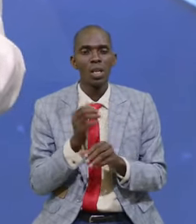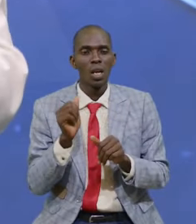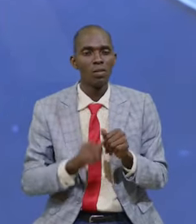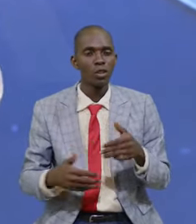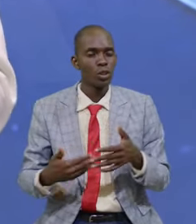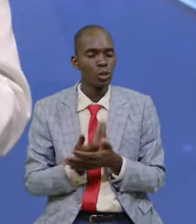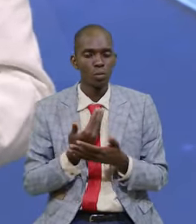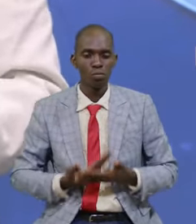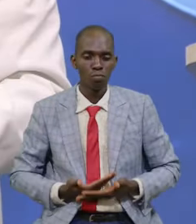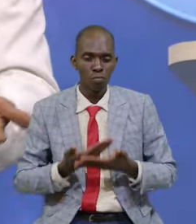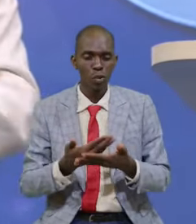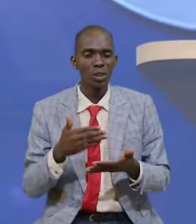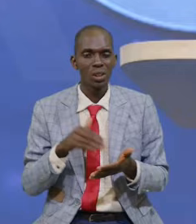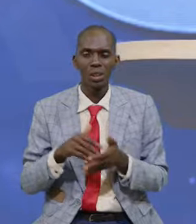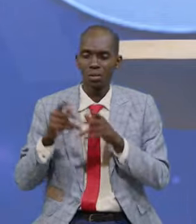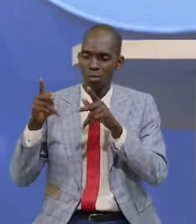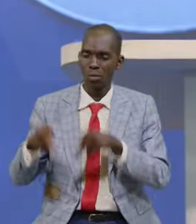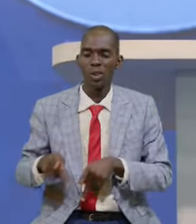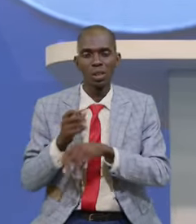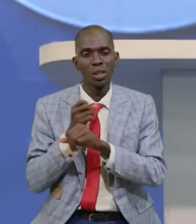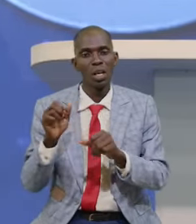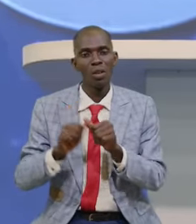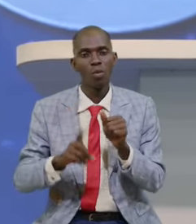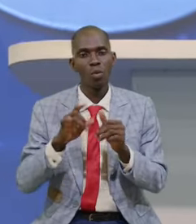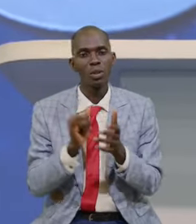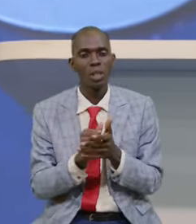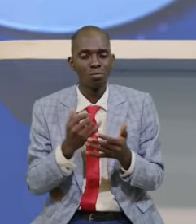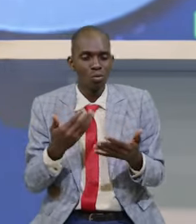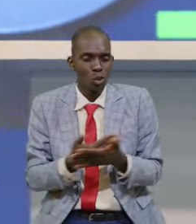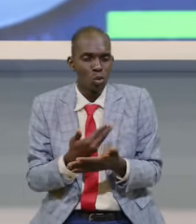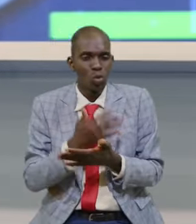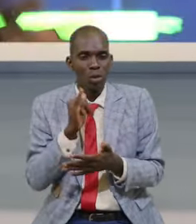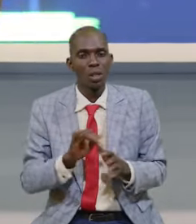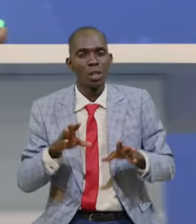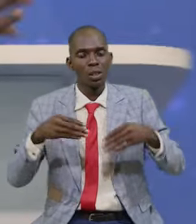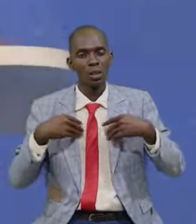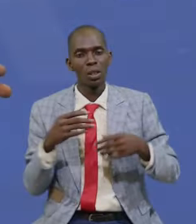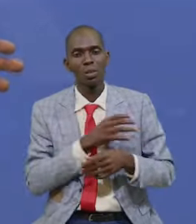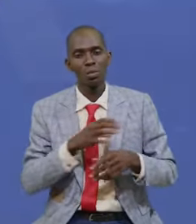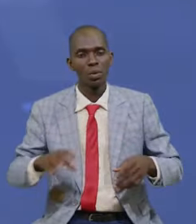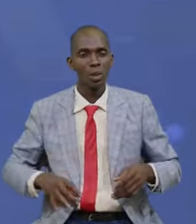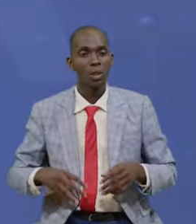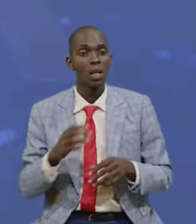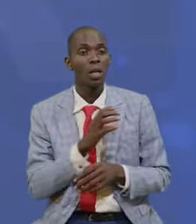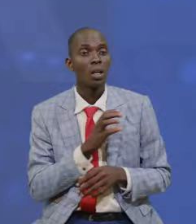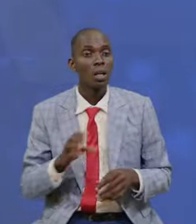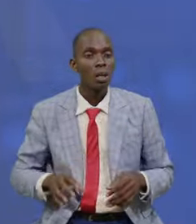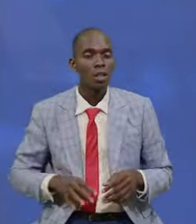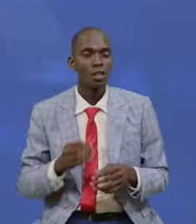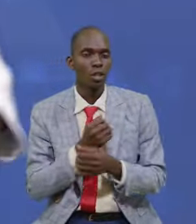person, everyone that has just given his life to the Lord, a life to the Lord, Christ